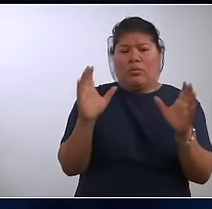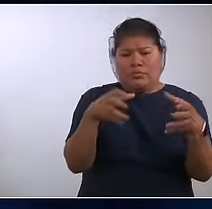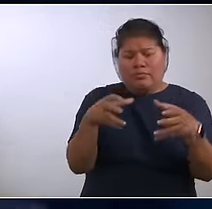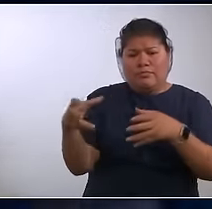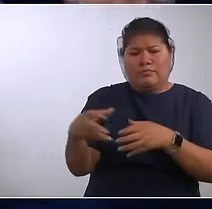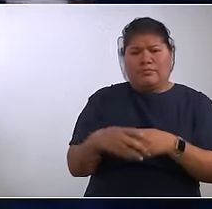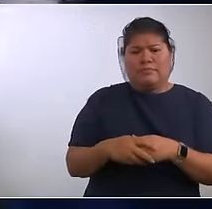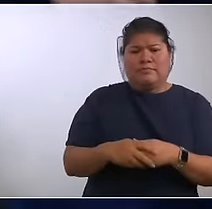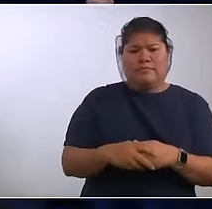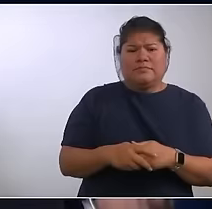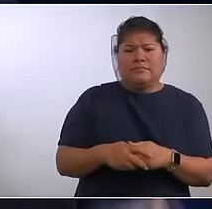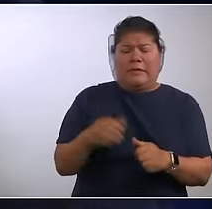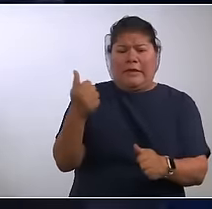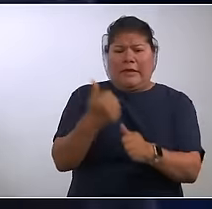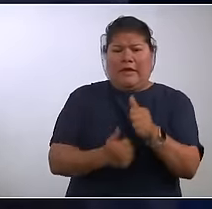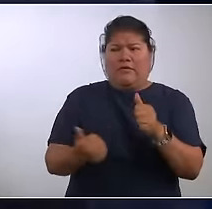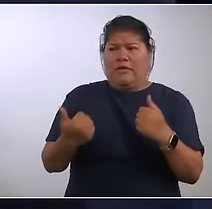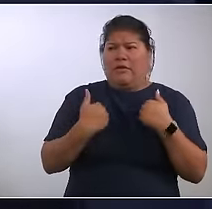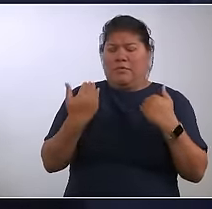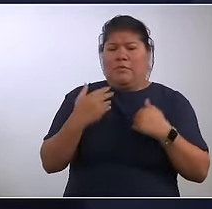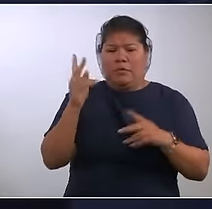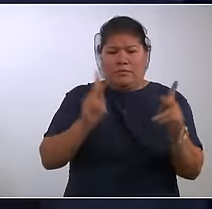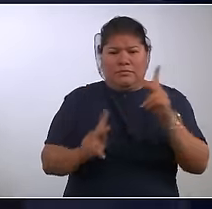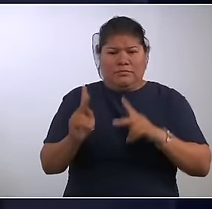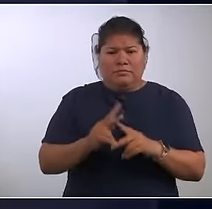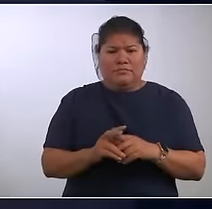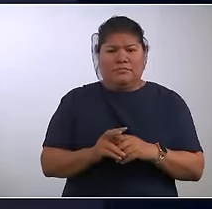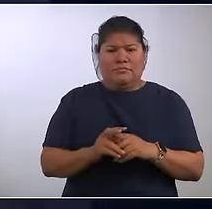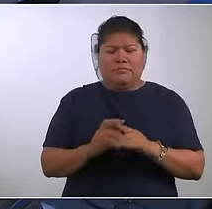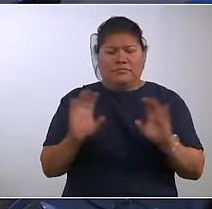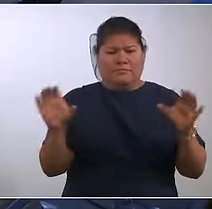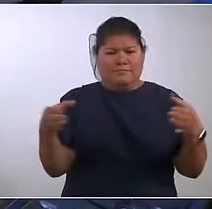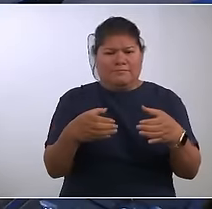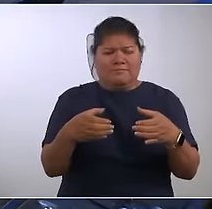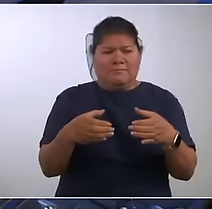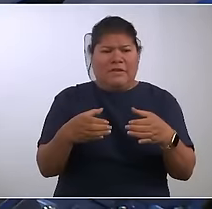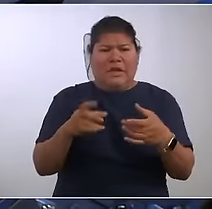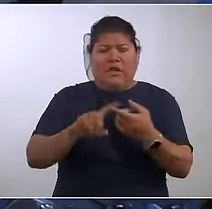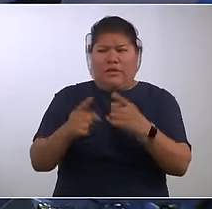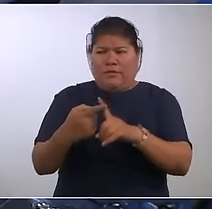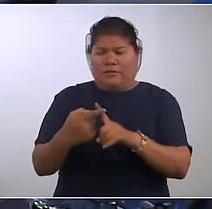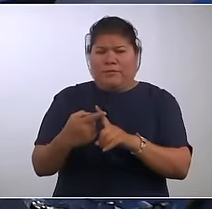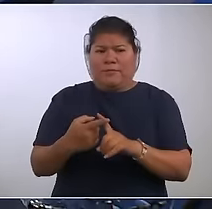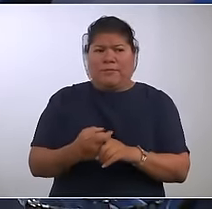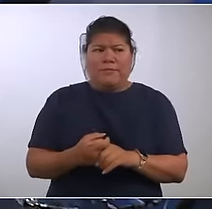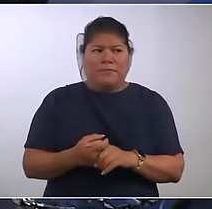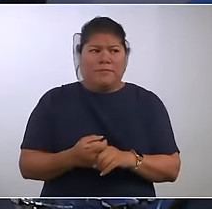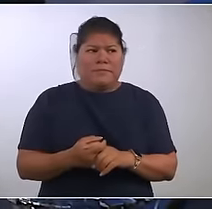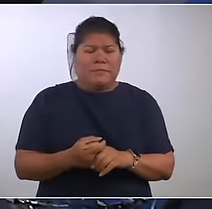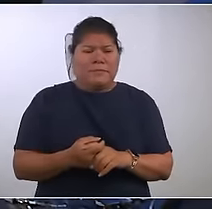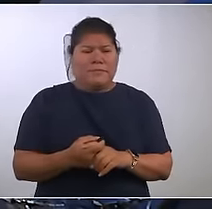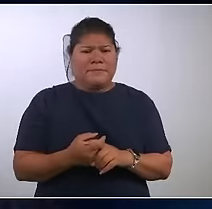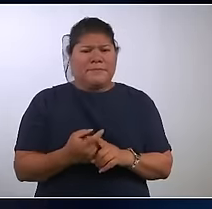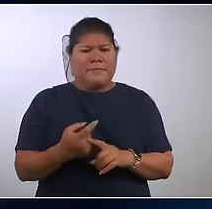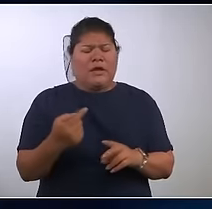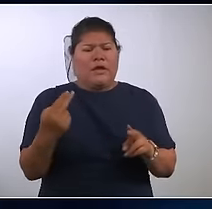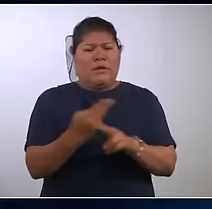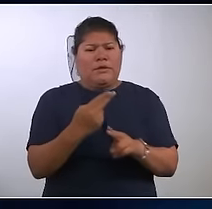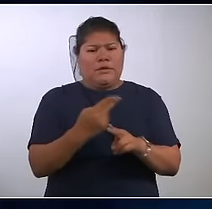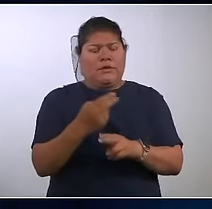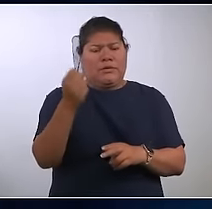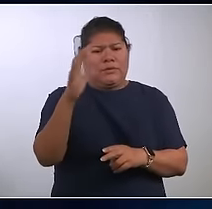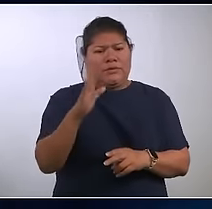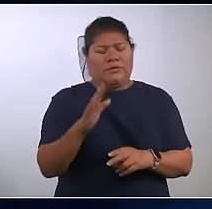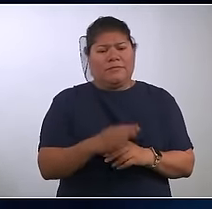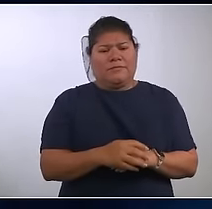small groups. Cada joven, every young person, reuniendo a sus amigos, gathering their friends, y siendo usado por Dios,